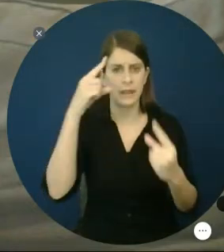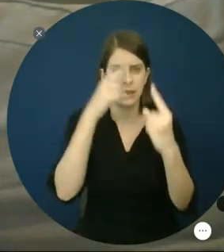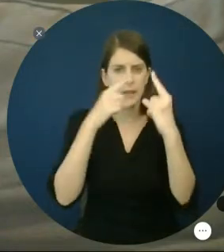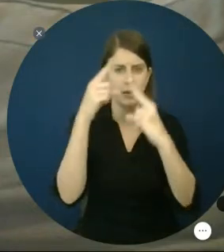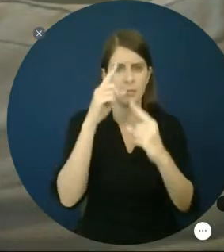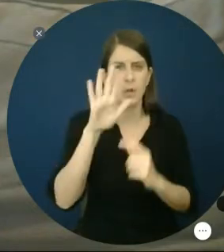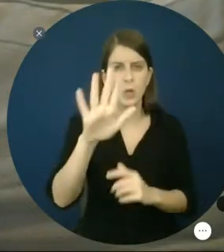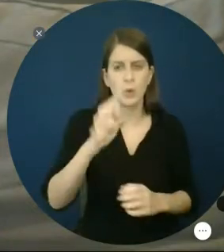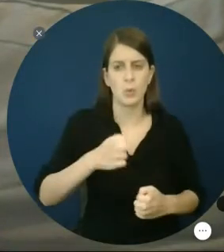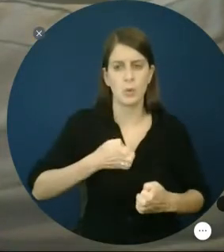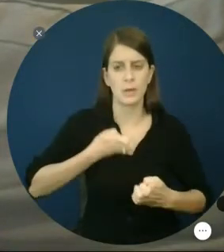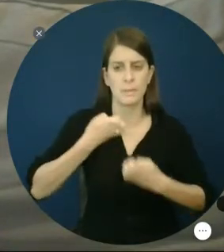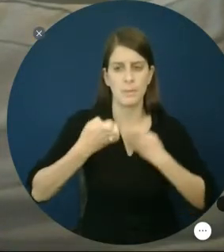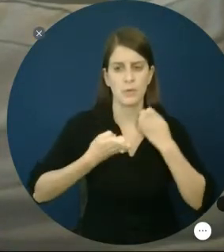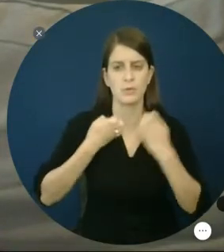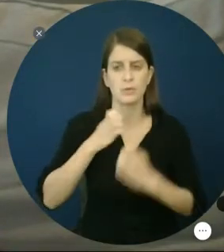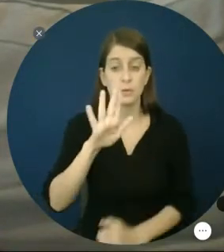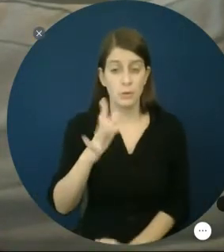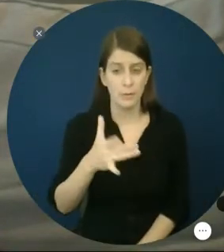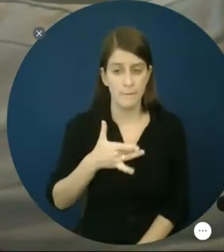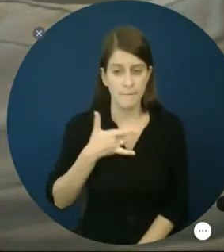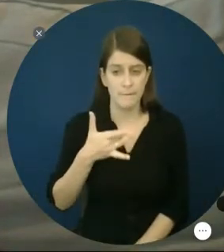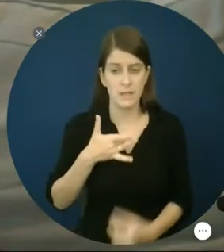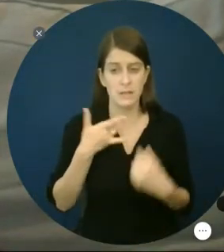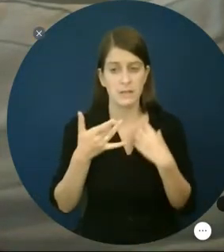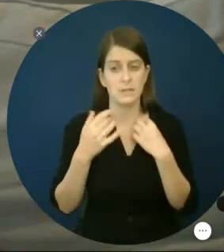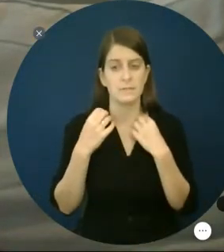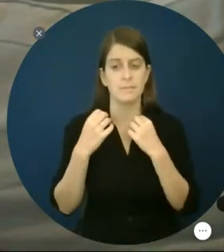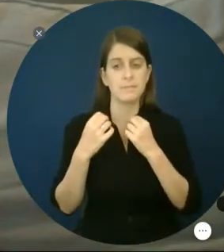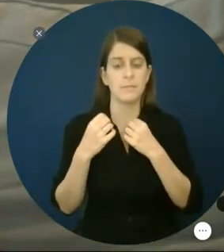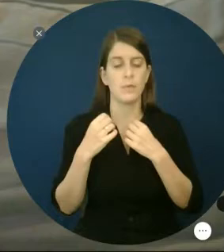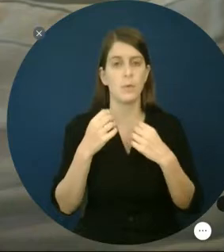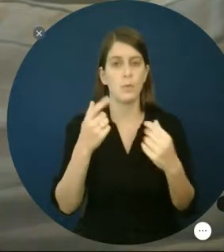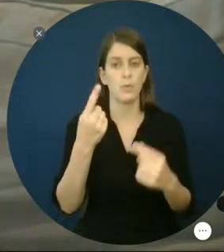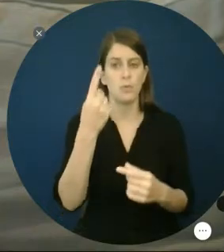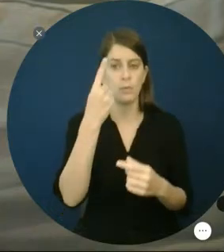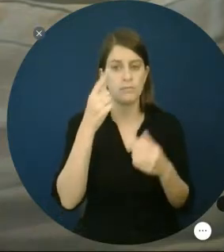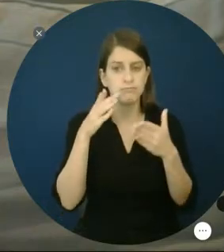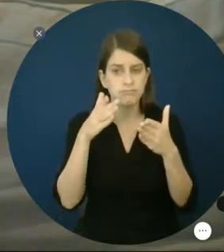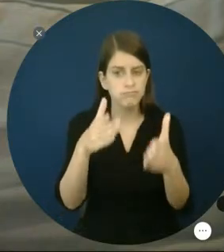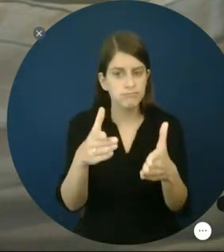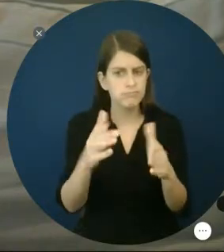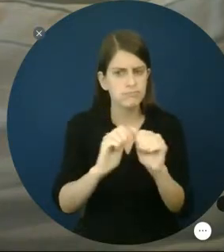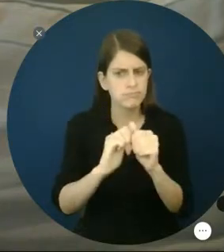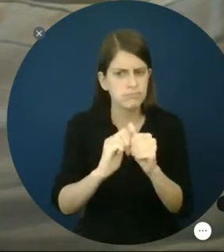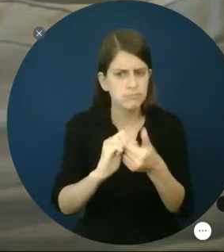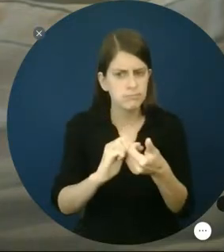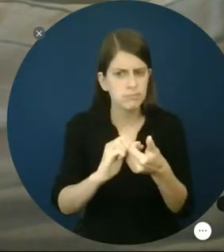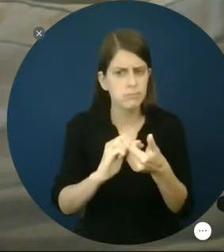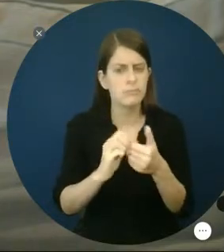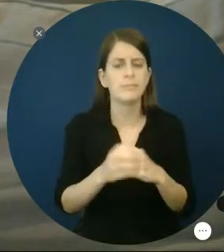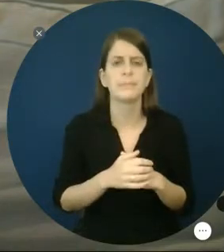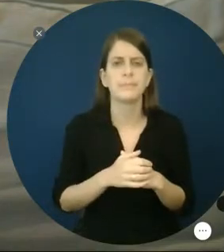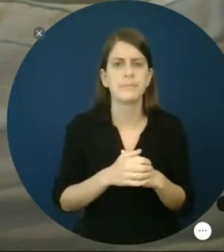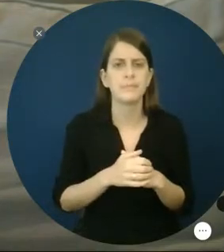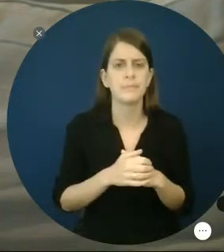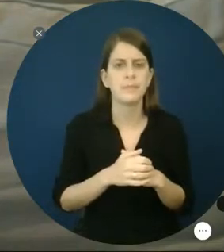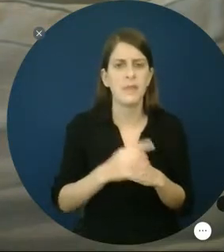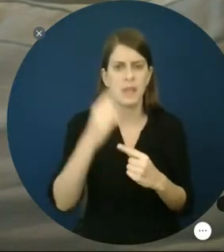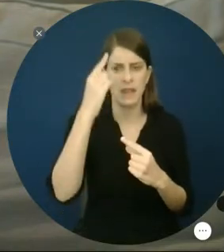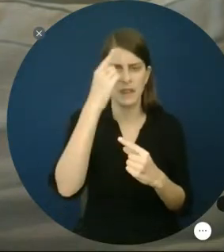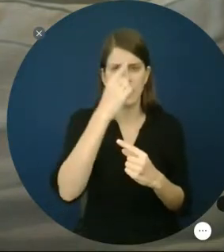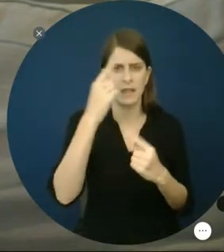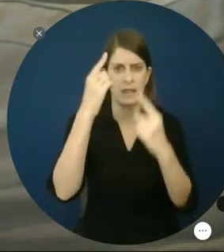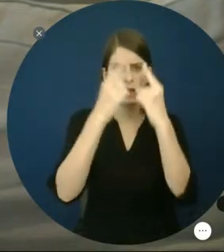our emotions, our feelings. One way we can think about our emotions is thinking about them in